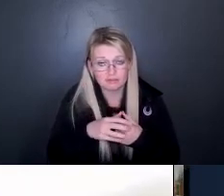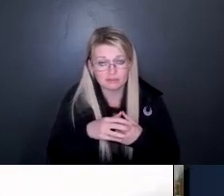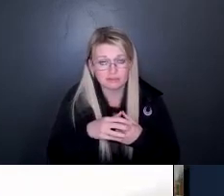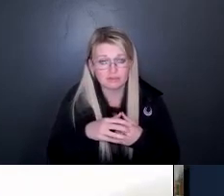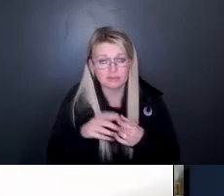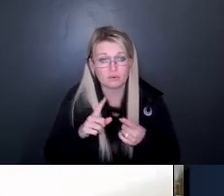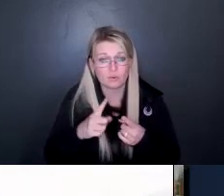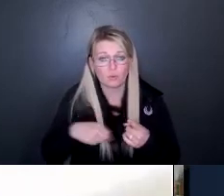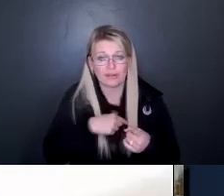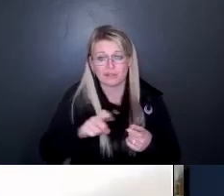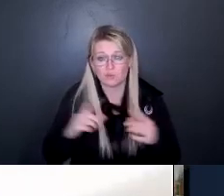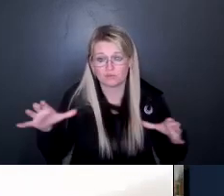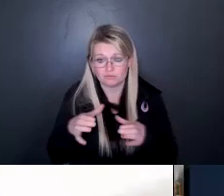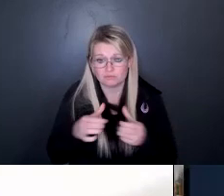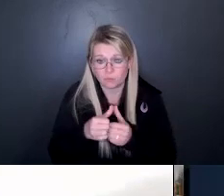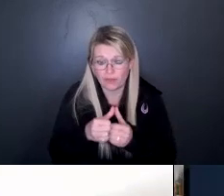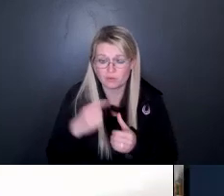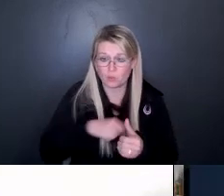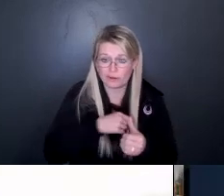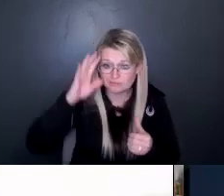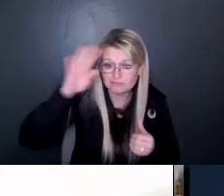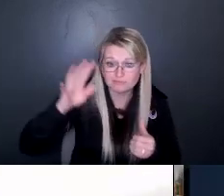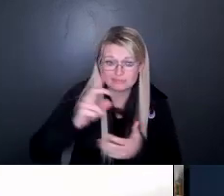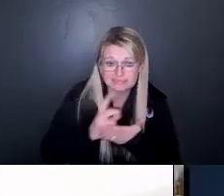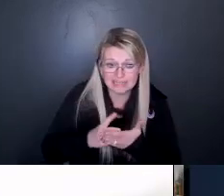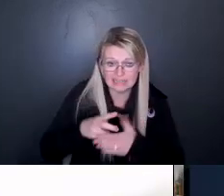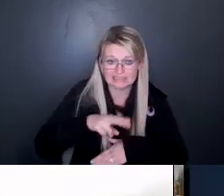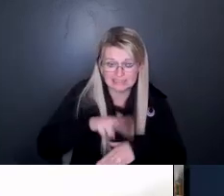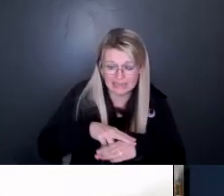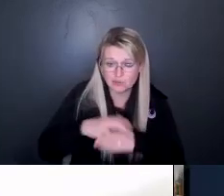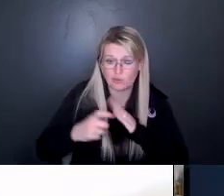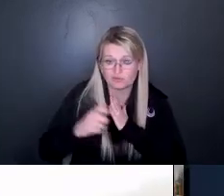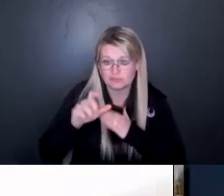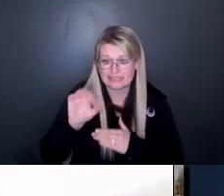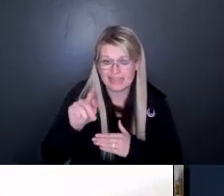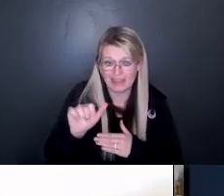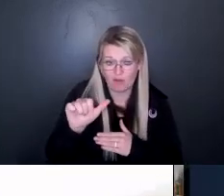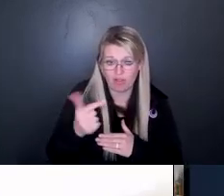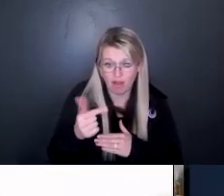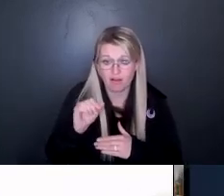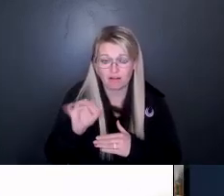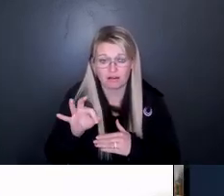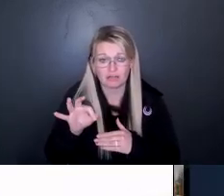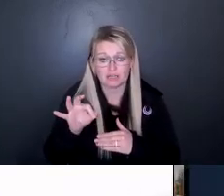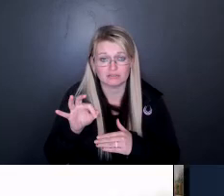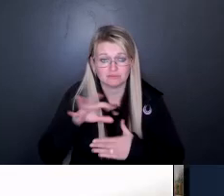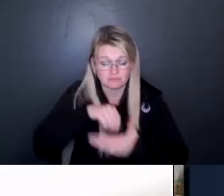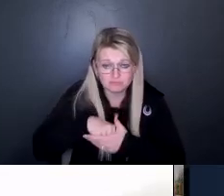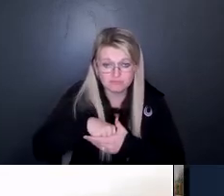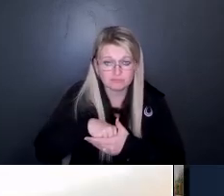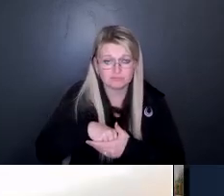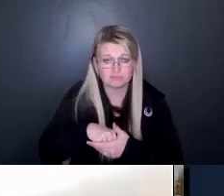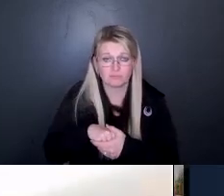come together so that we can design this national catalog of inclusive education stakeholders. We